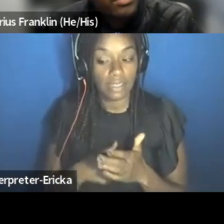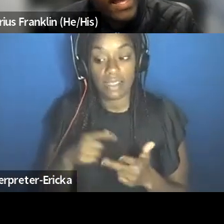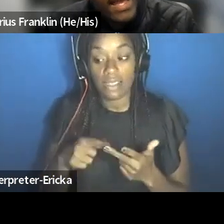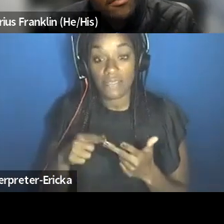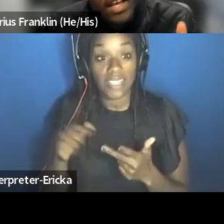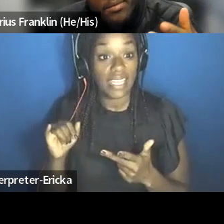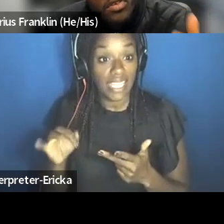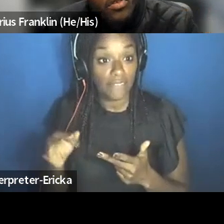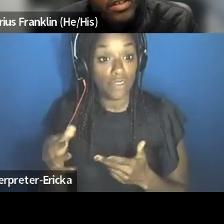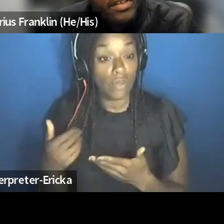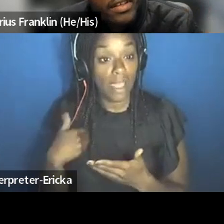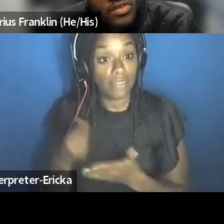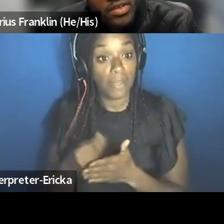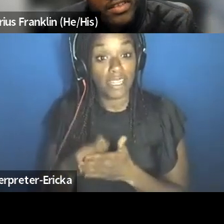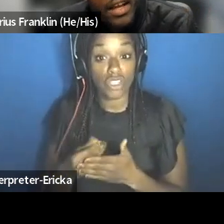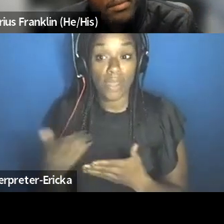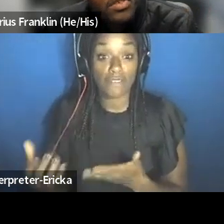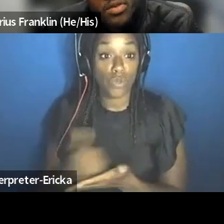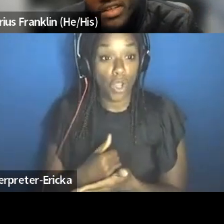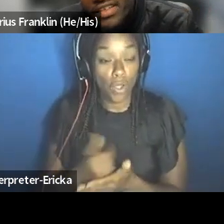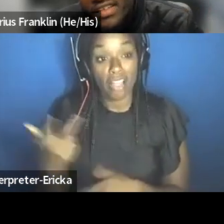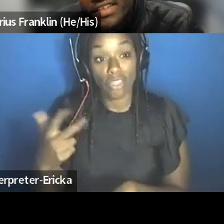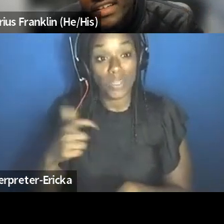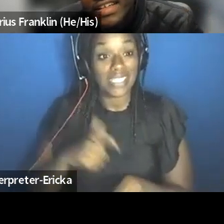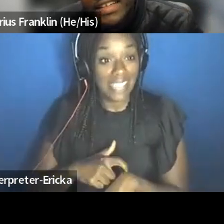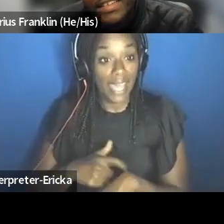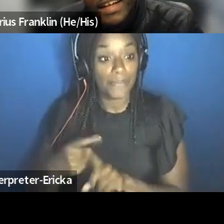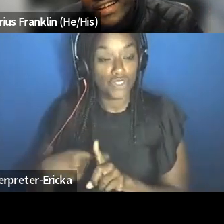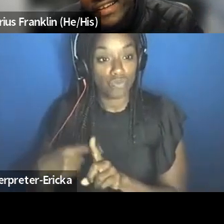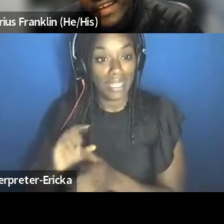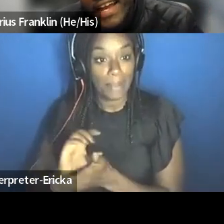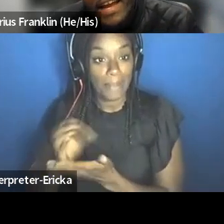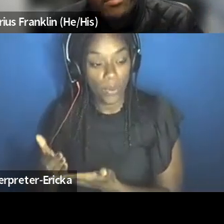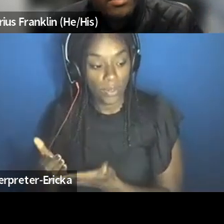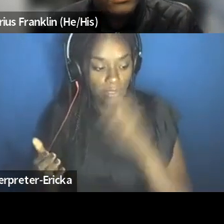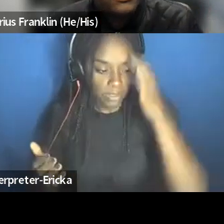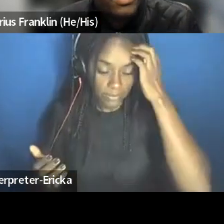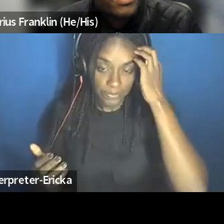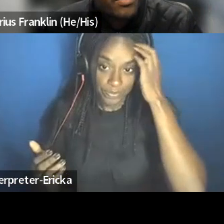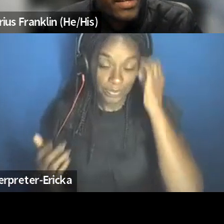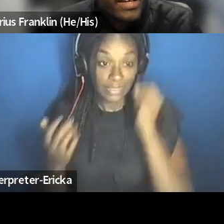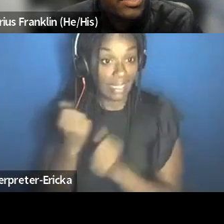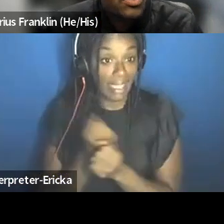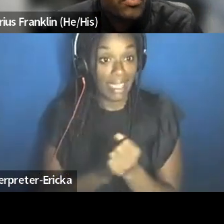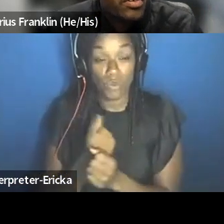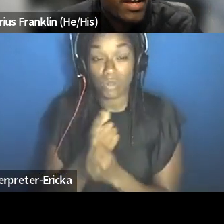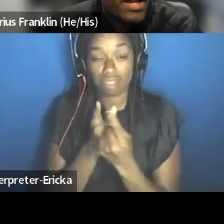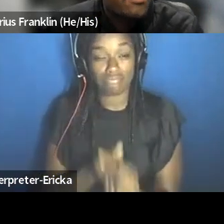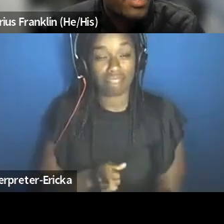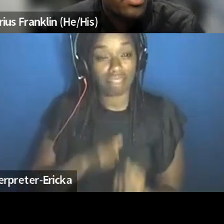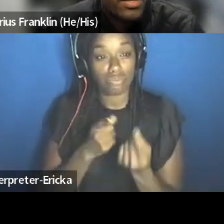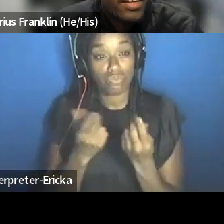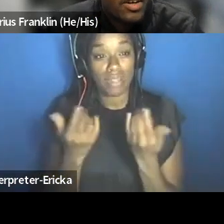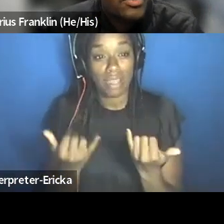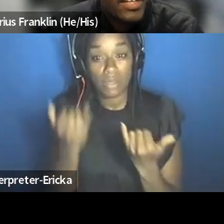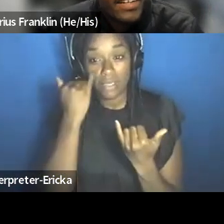make 2.5 times or three times the rent. And it's like everybody's struggling right now. So if you don't have